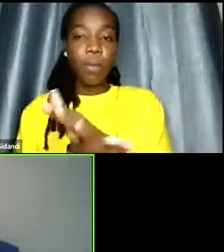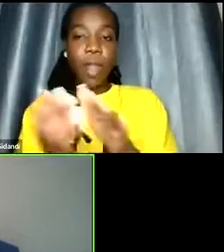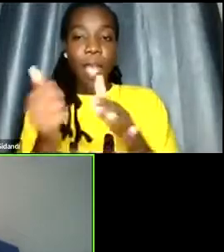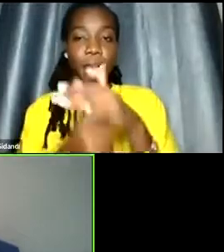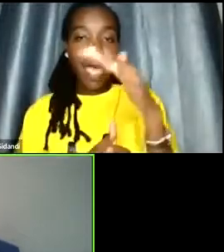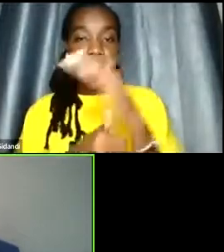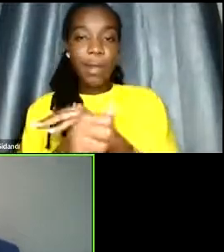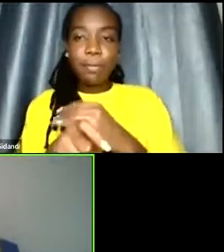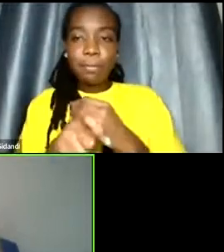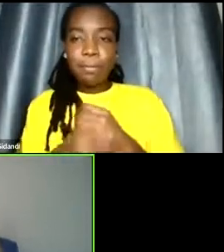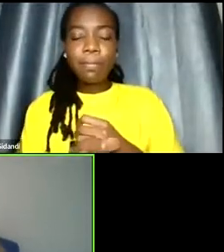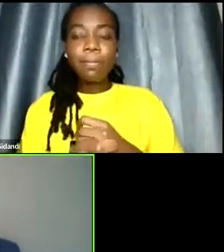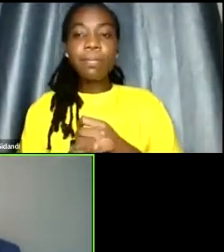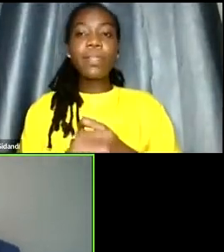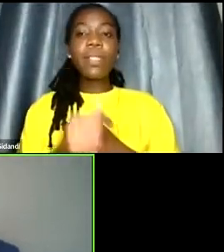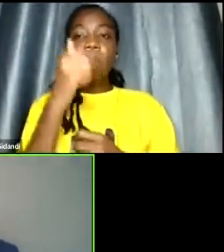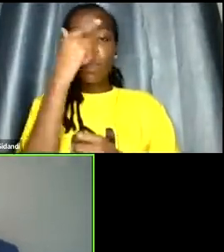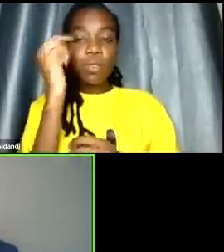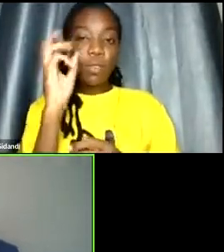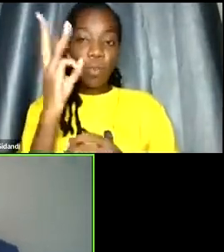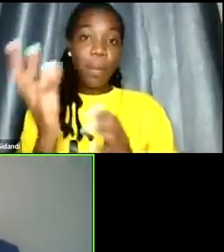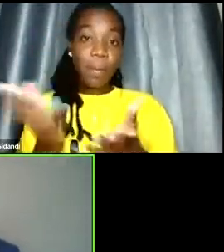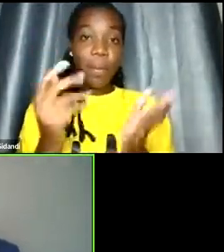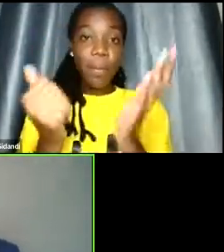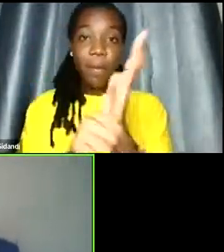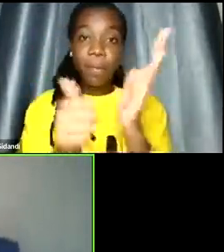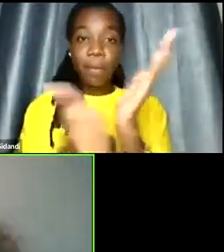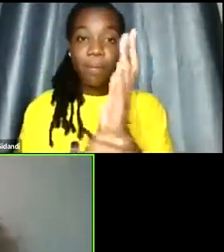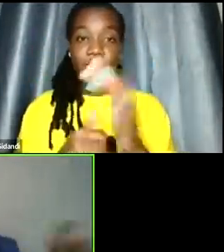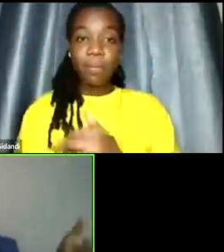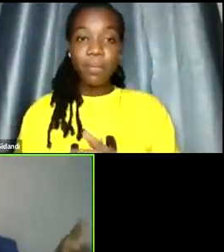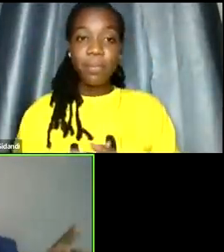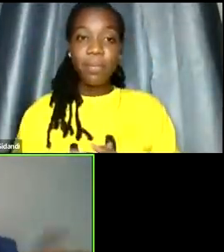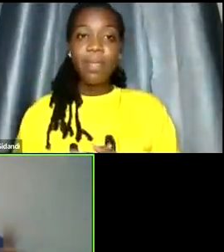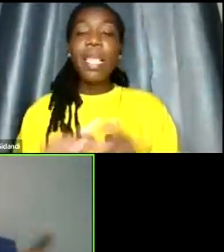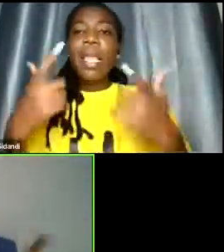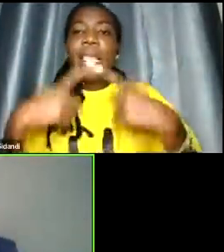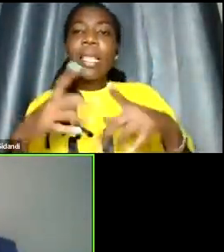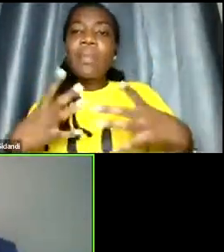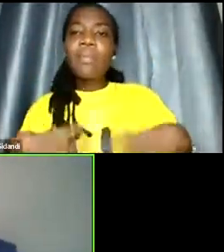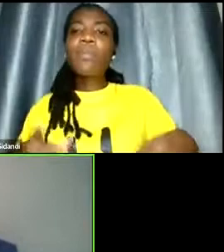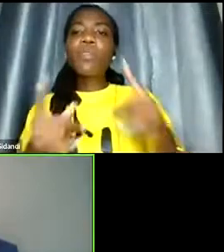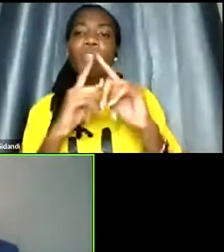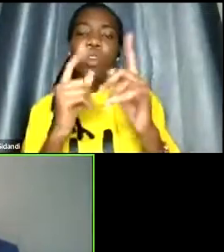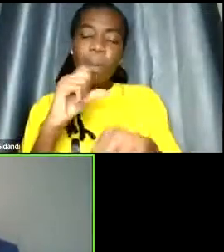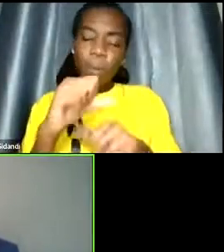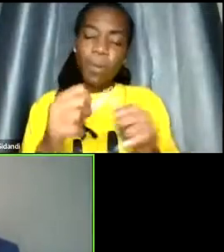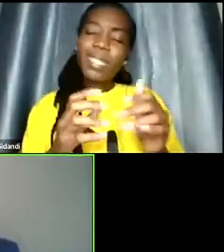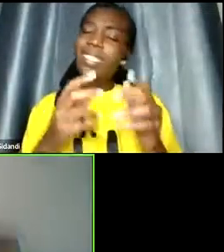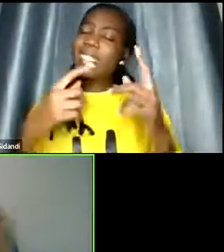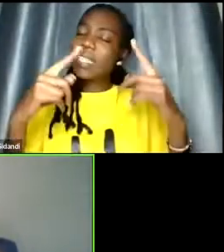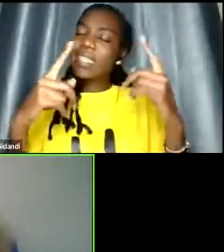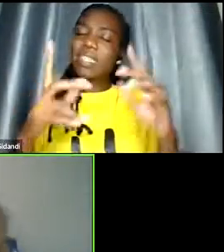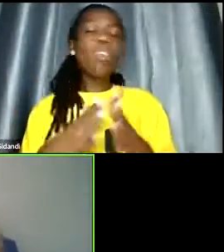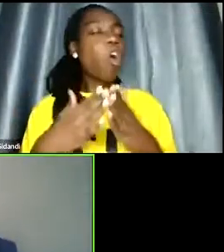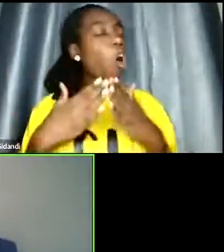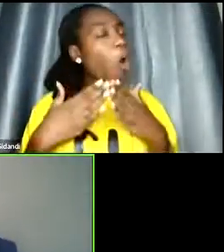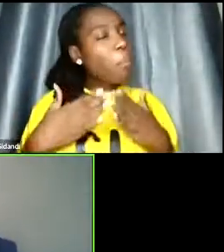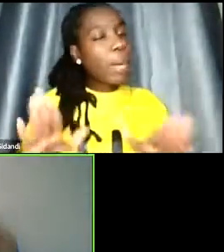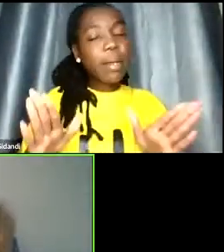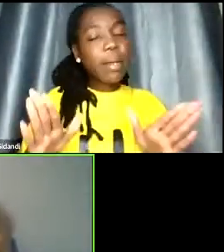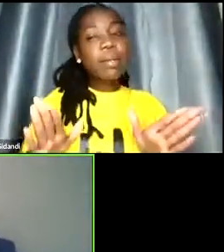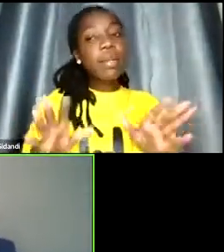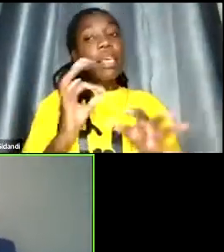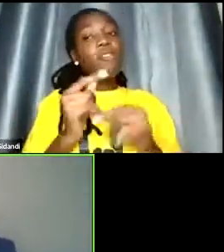key. You'll cause problems in your organization. Let people talk about succession openly. If you make it a top